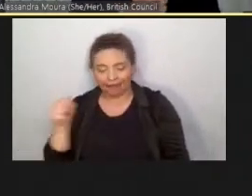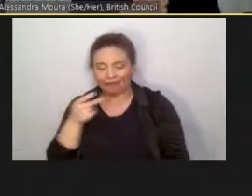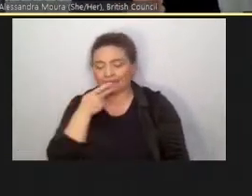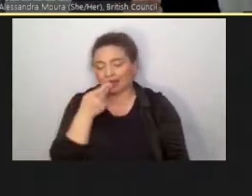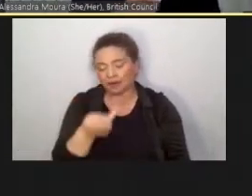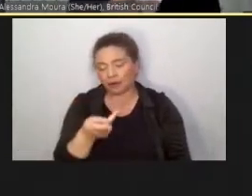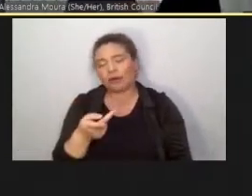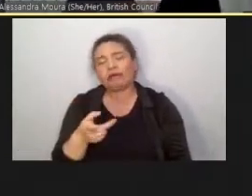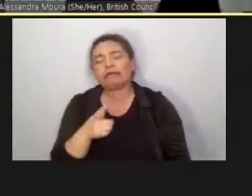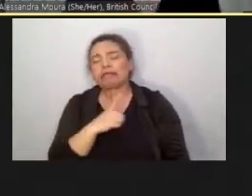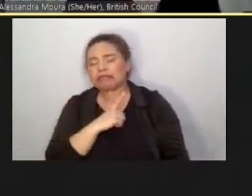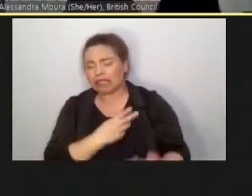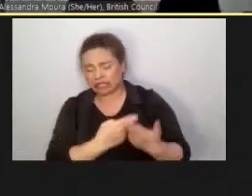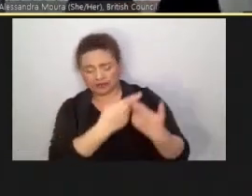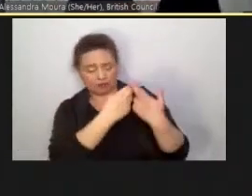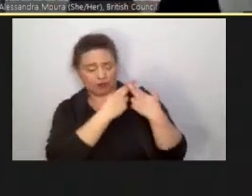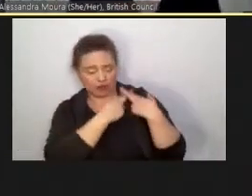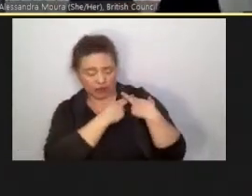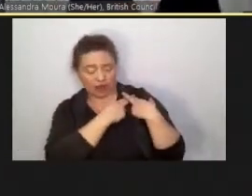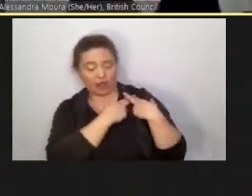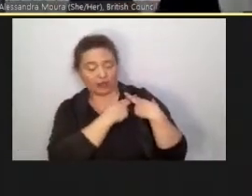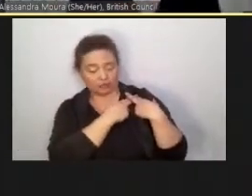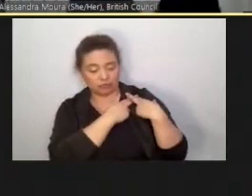own learning. Yeah.